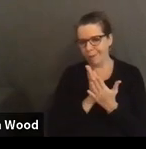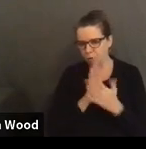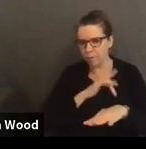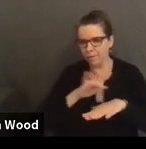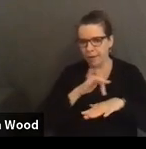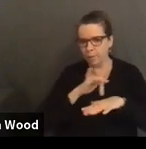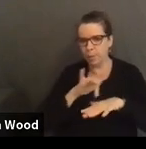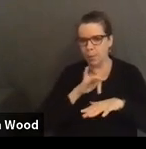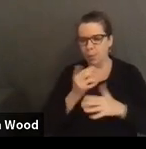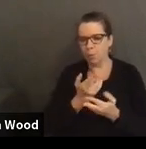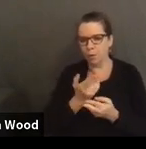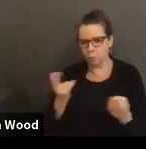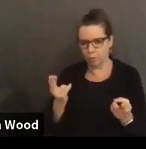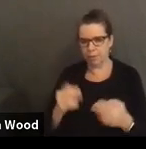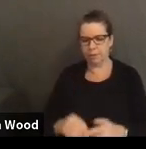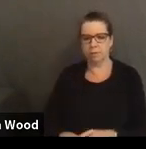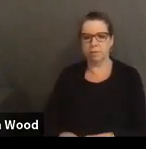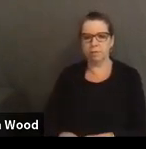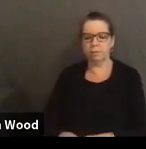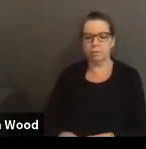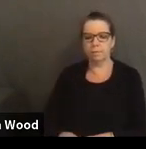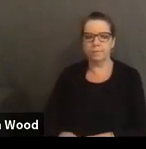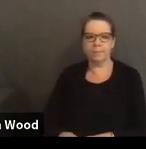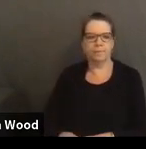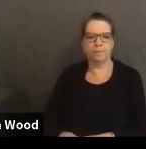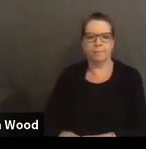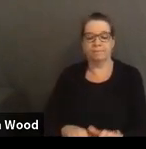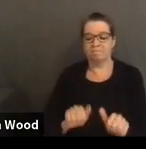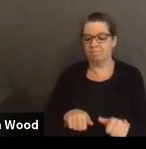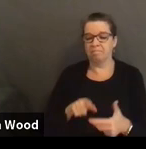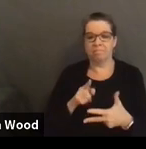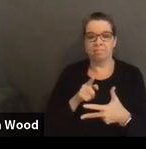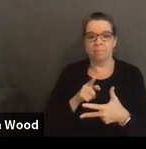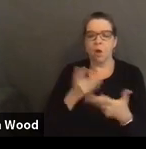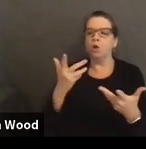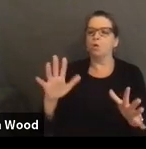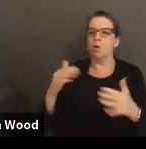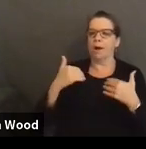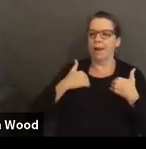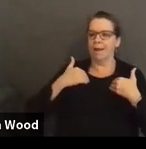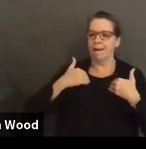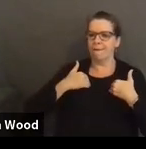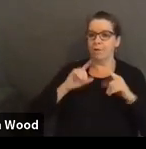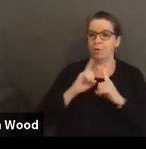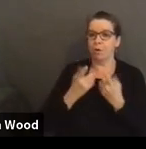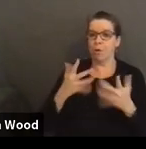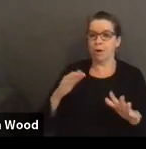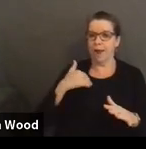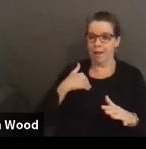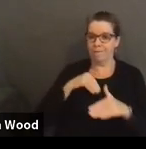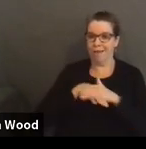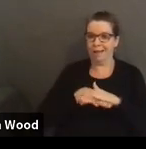available resources. You can have you already have in your district high access